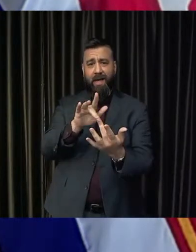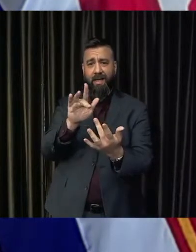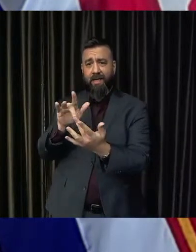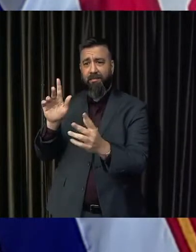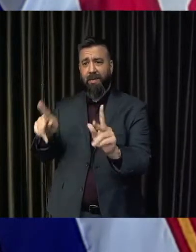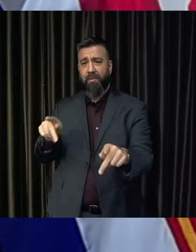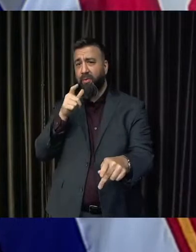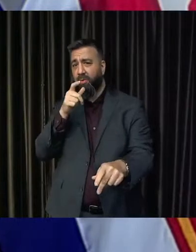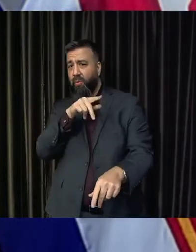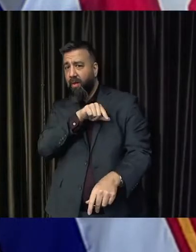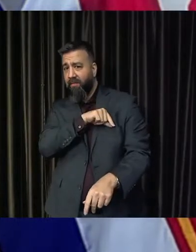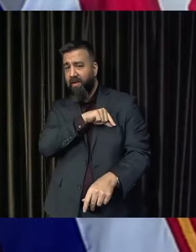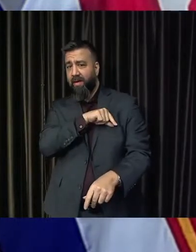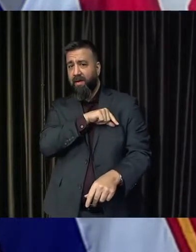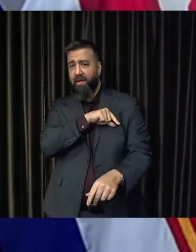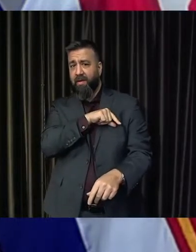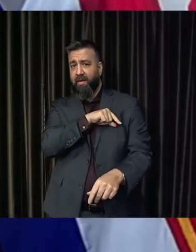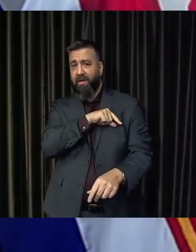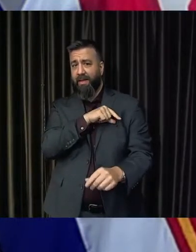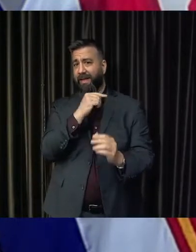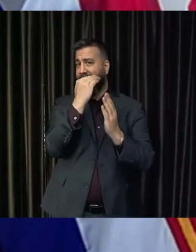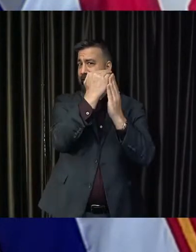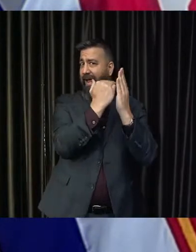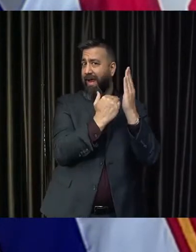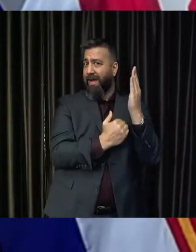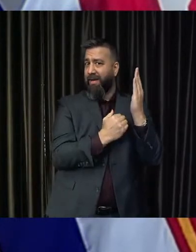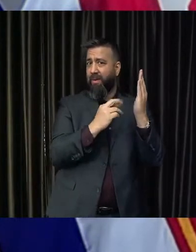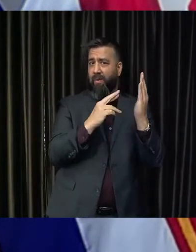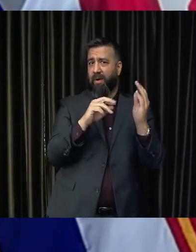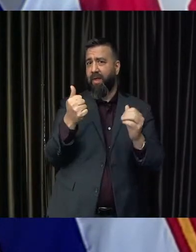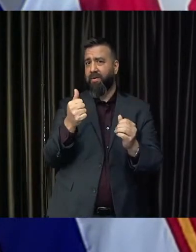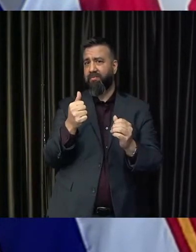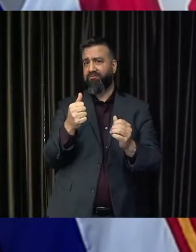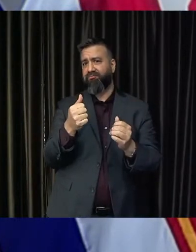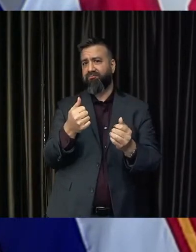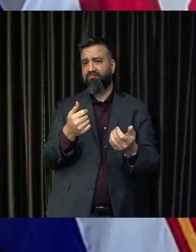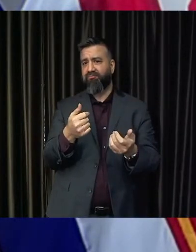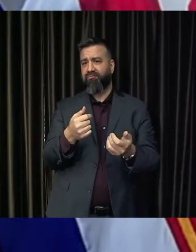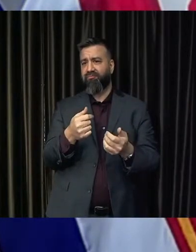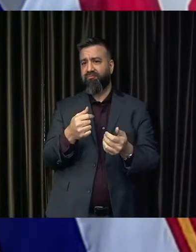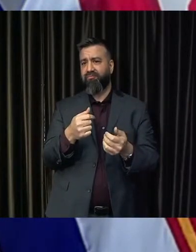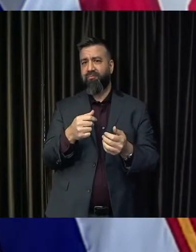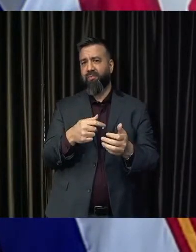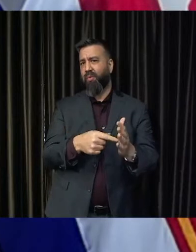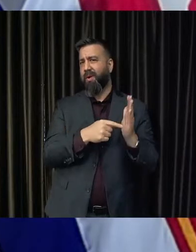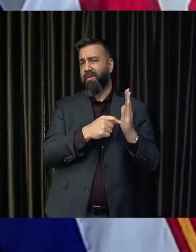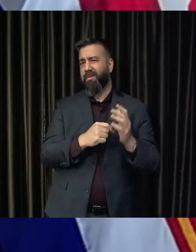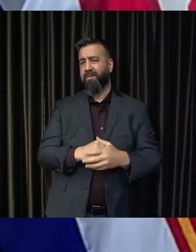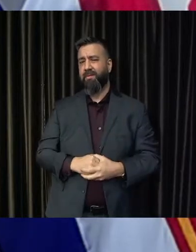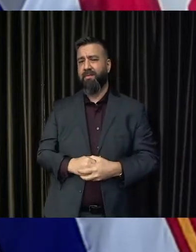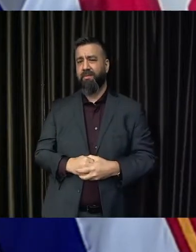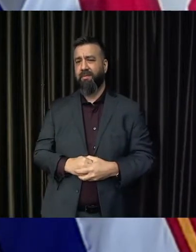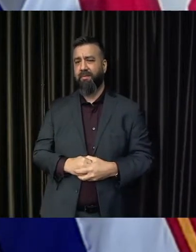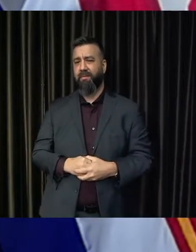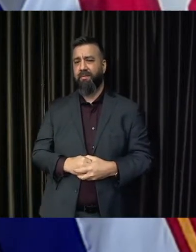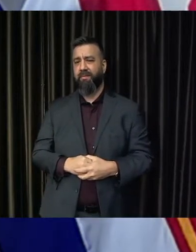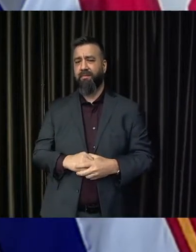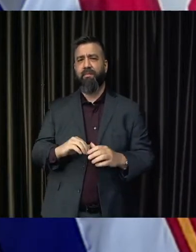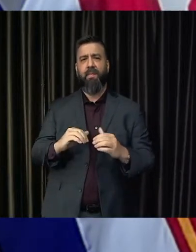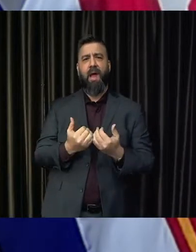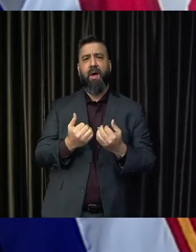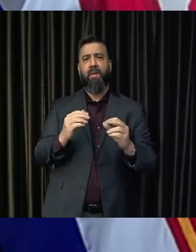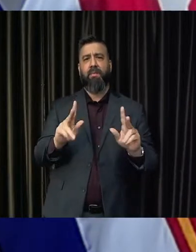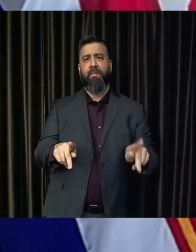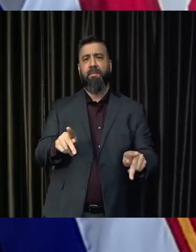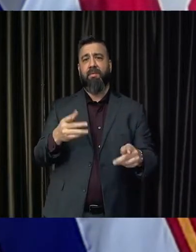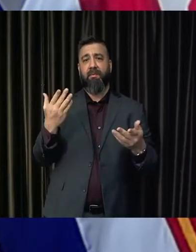individuals in order of who registered first, or has there been any other specification? So the question is how people who are registered